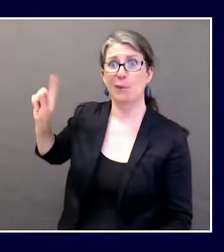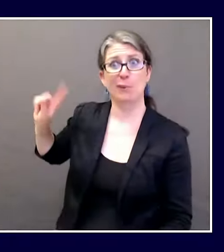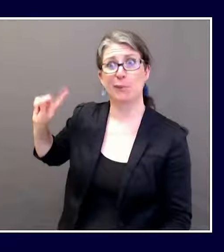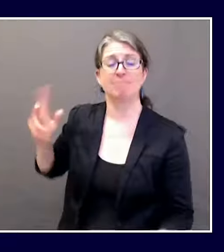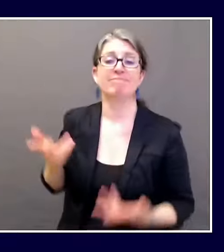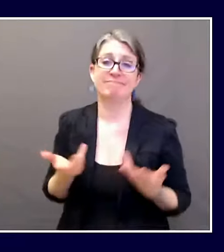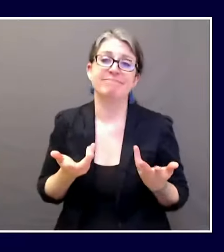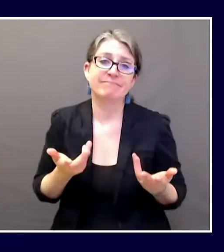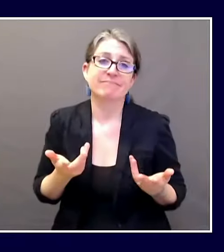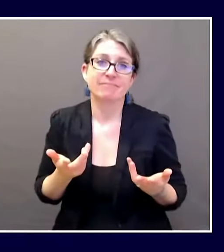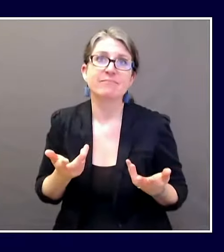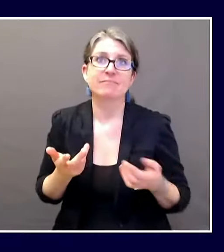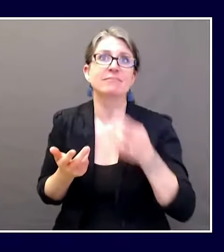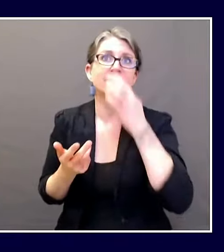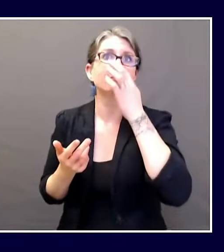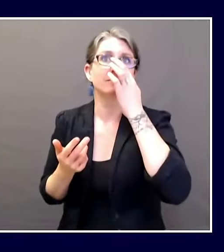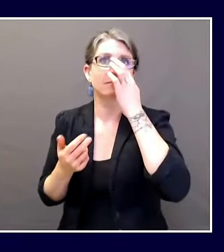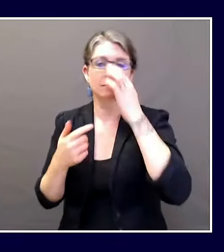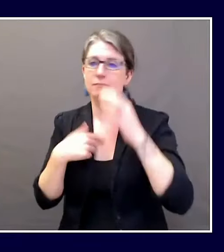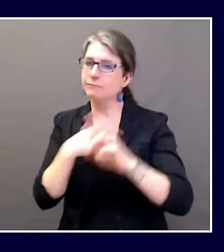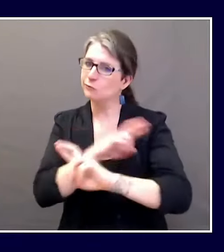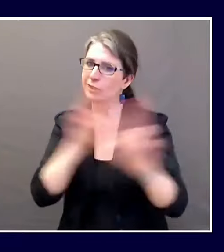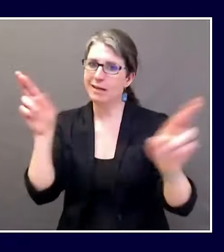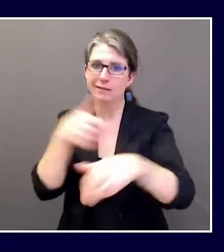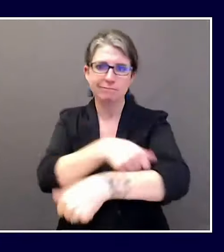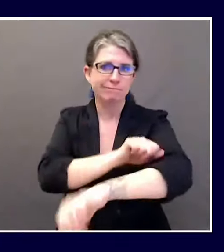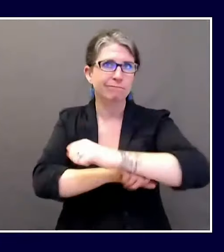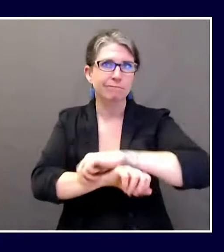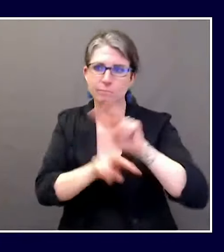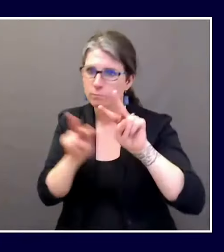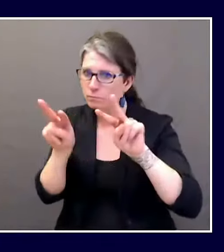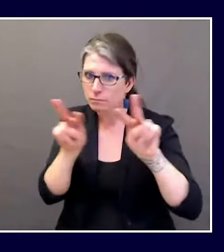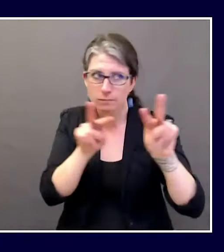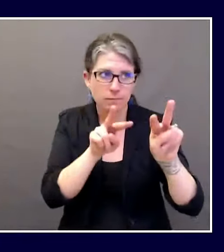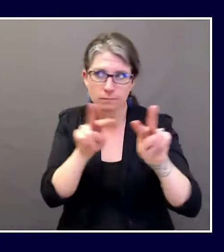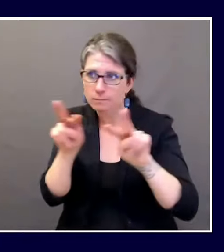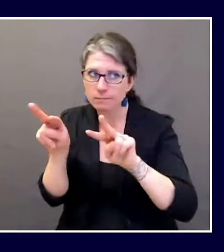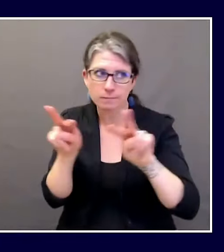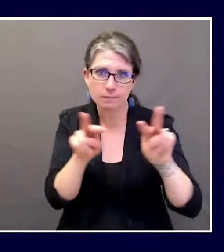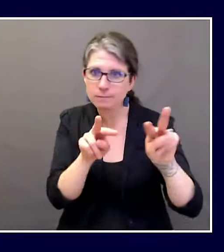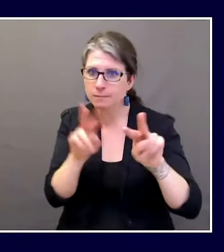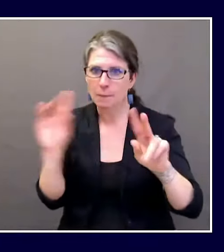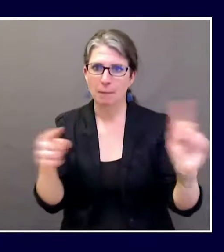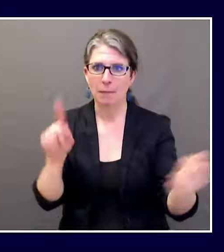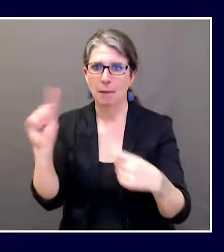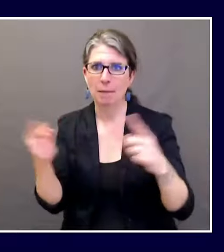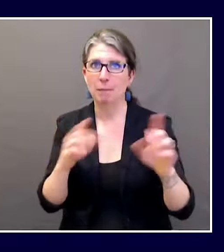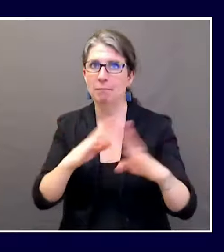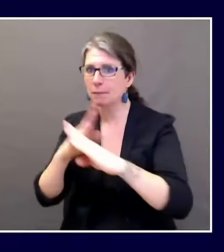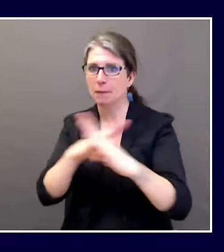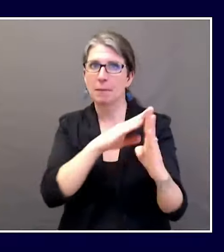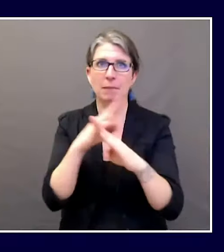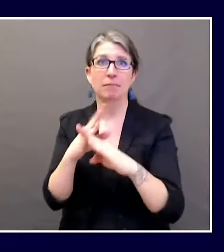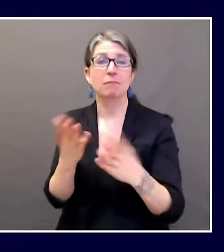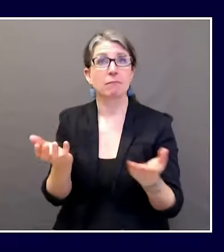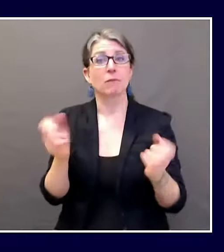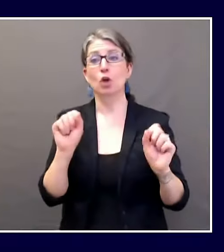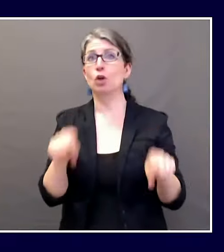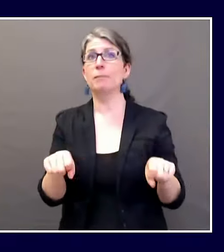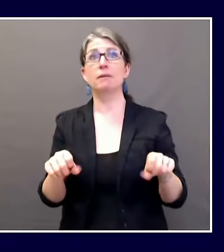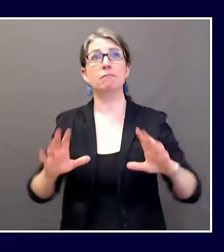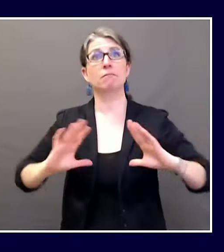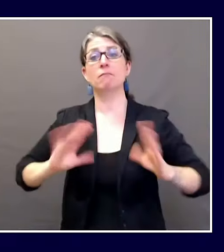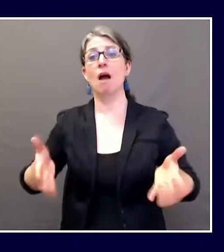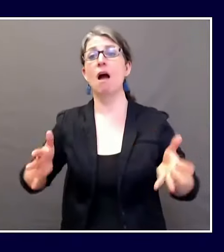get Maine back to the summer that I think so many are used to. But there's not a specific state right now. There are no